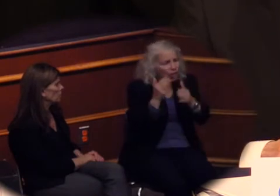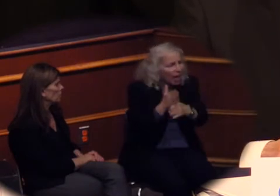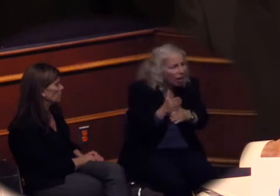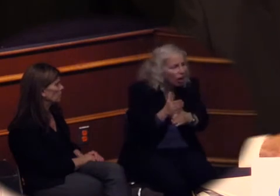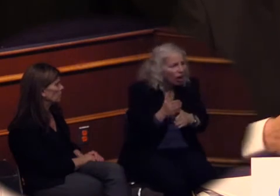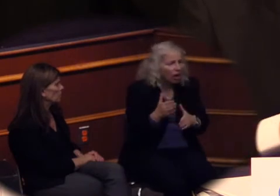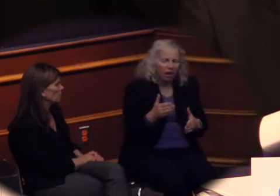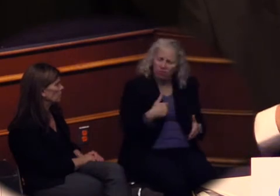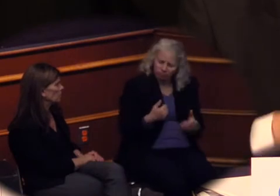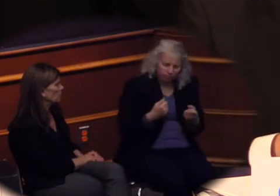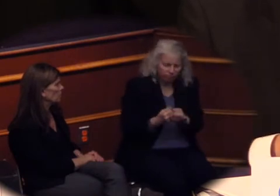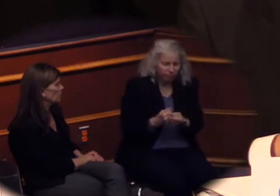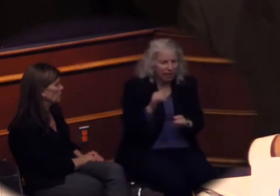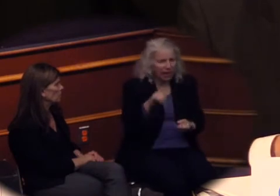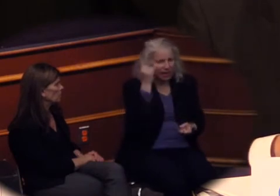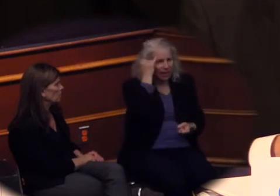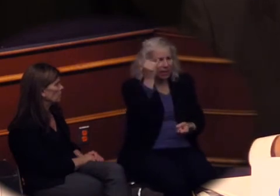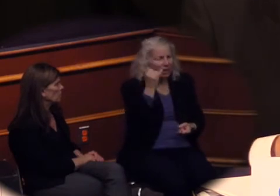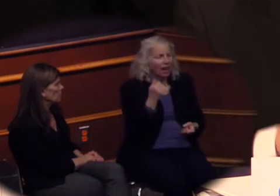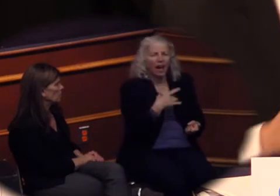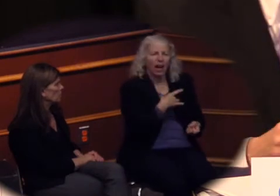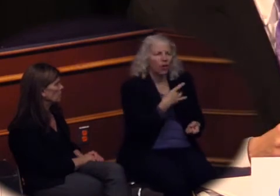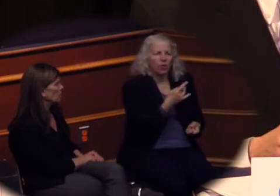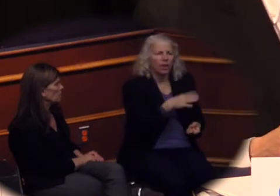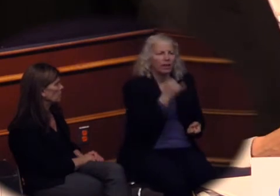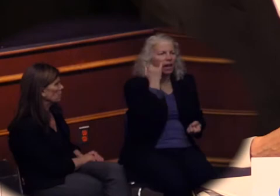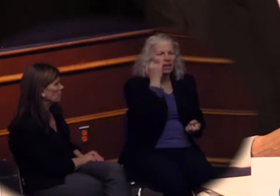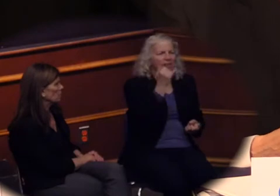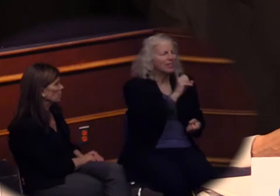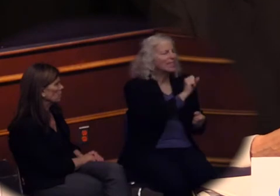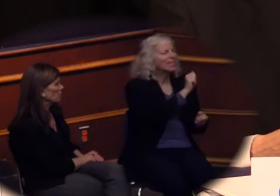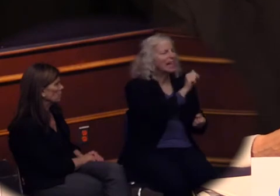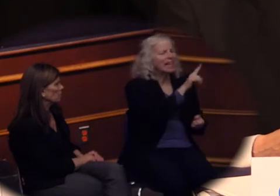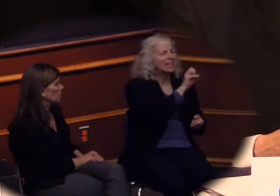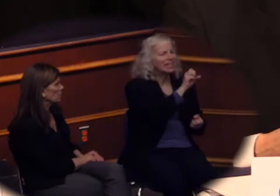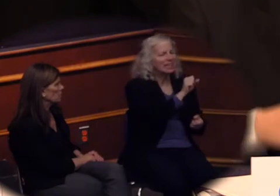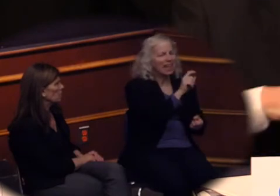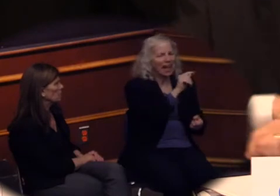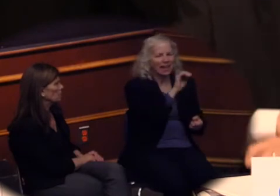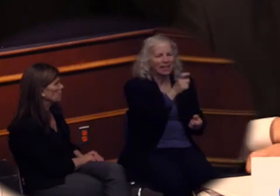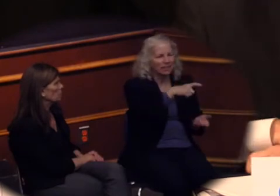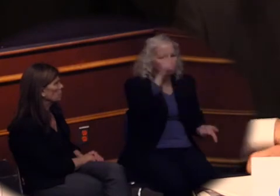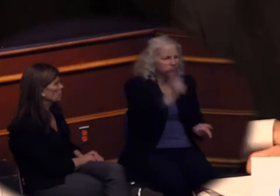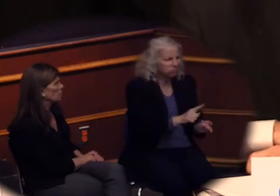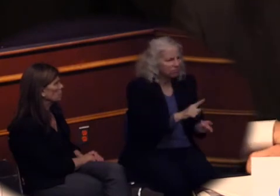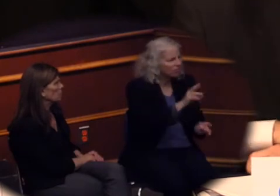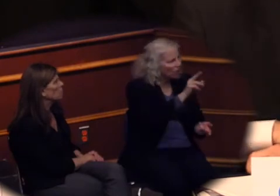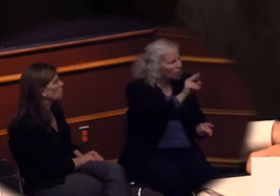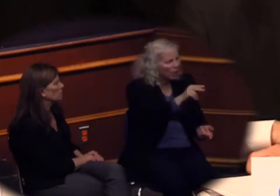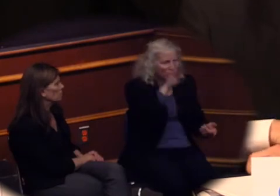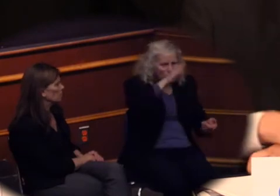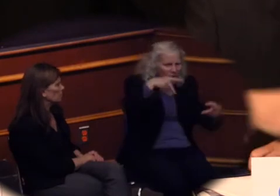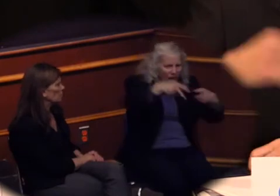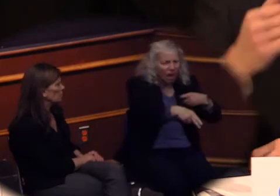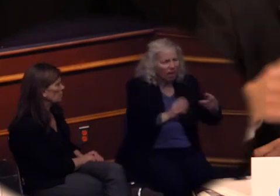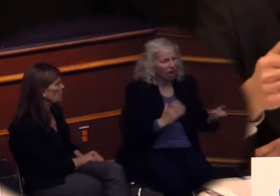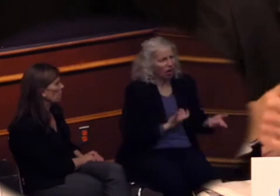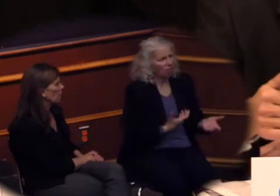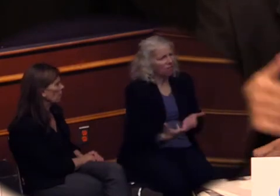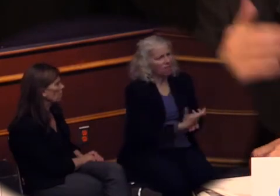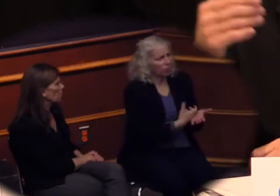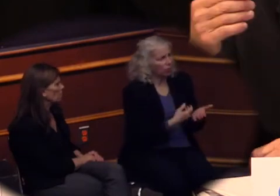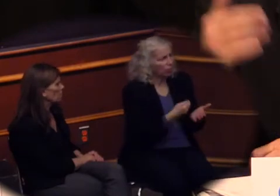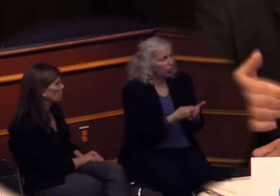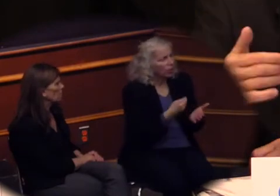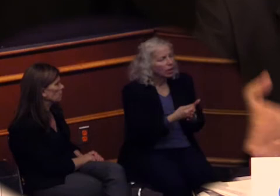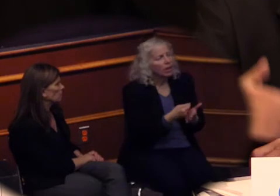I oppose the lowering of the sales tax because of the deep cut it will make in our state revenue. But we have